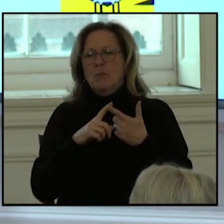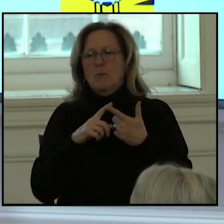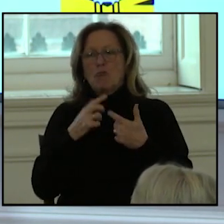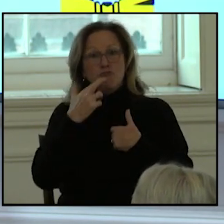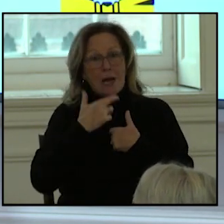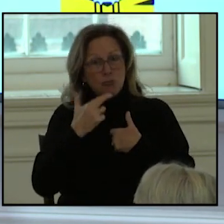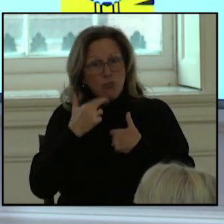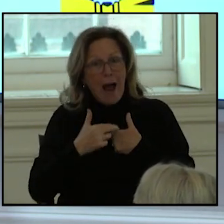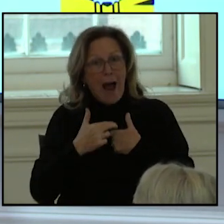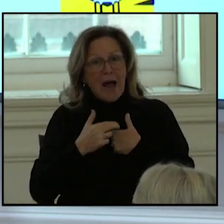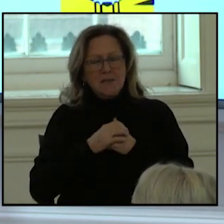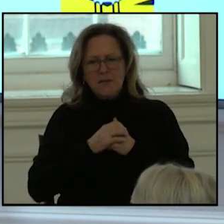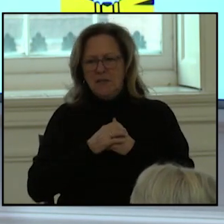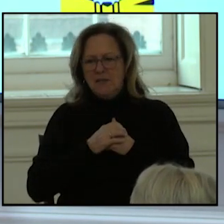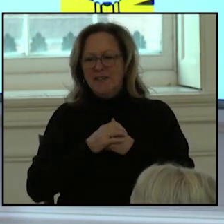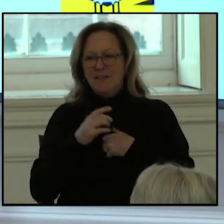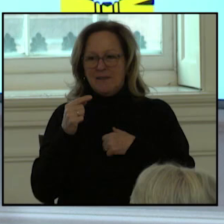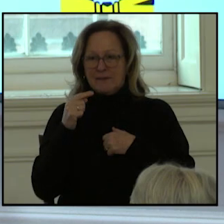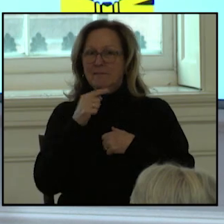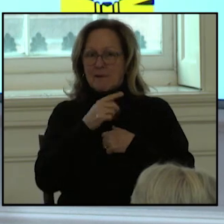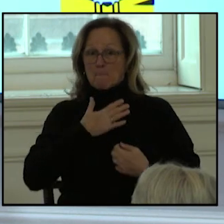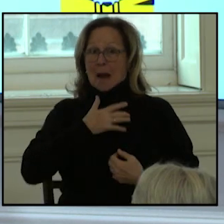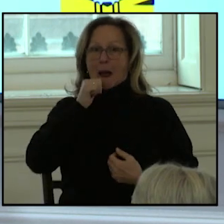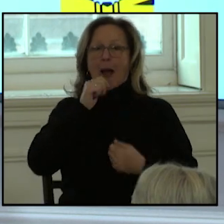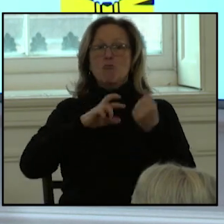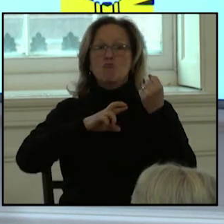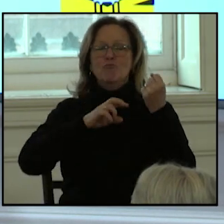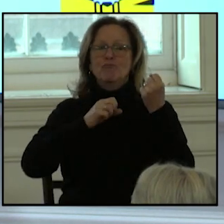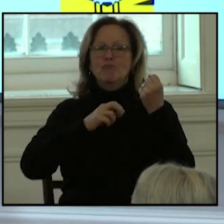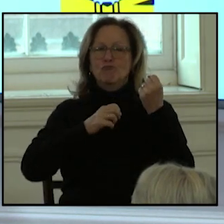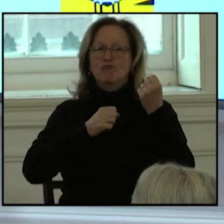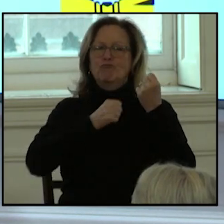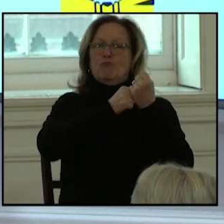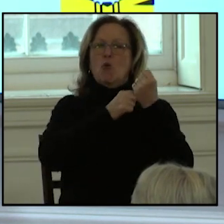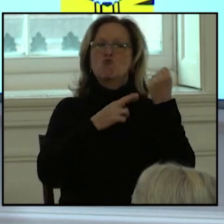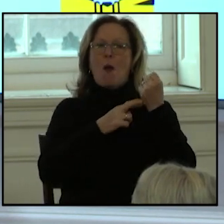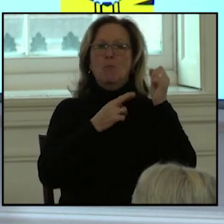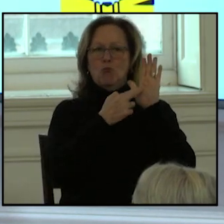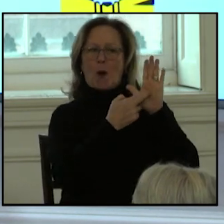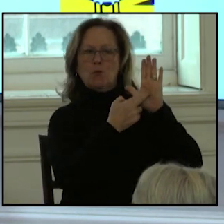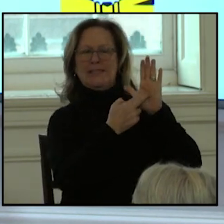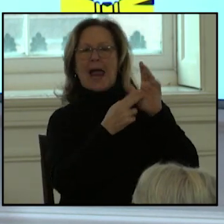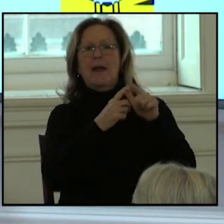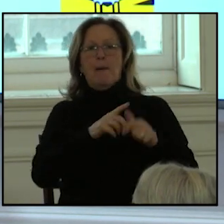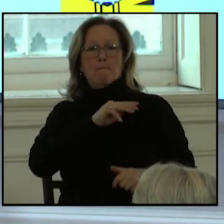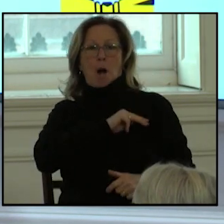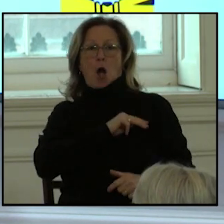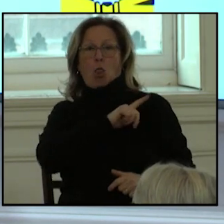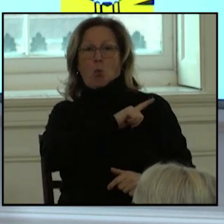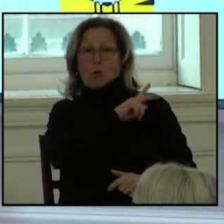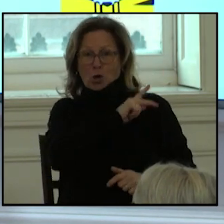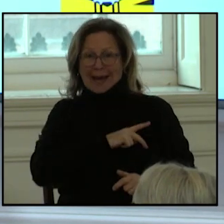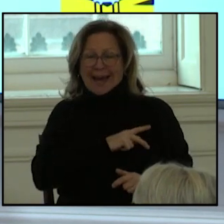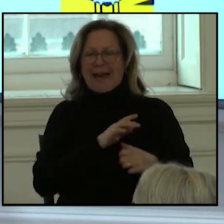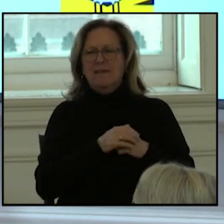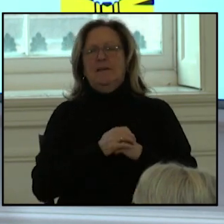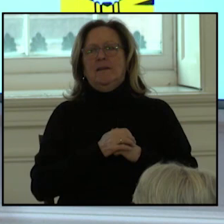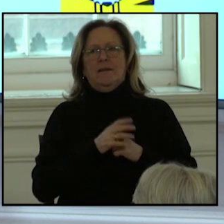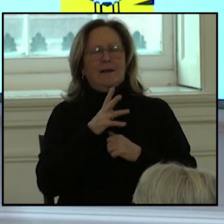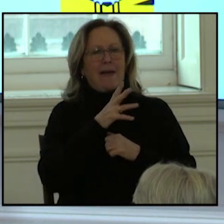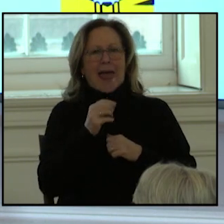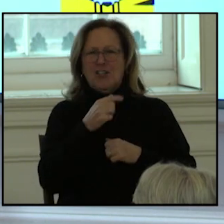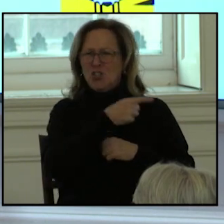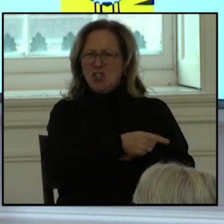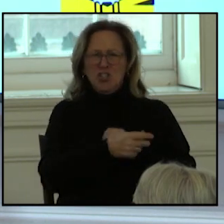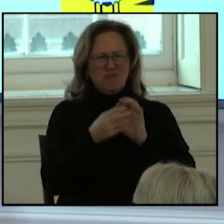restaurants. She represented Martin Luther King. So she was very, very prominent. She argued 10 cases before